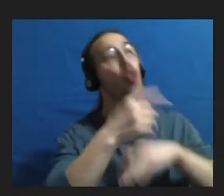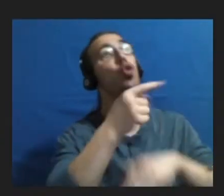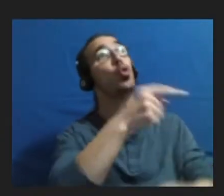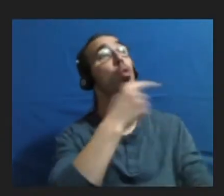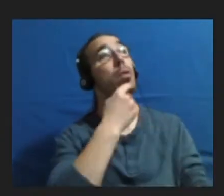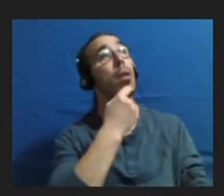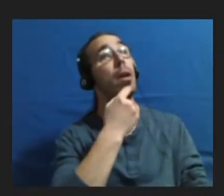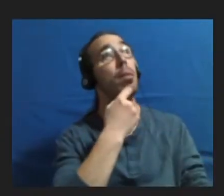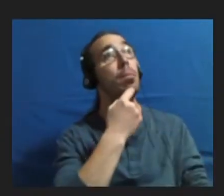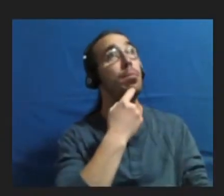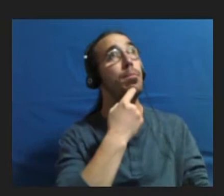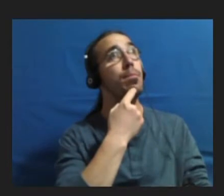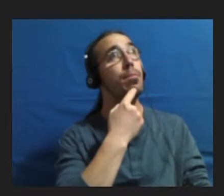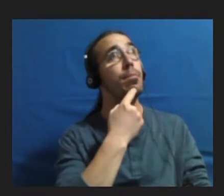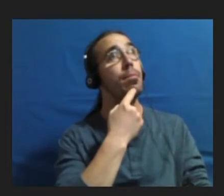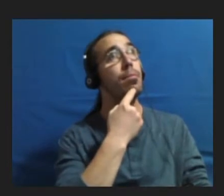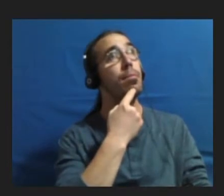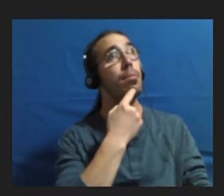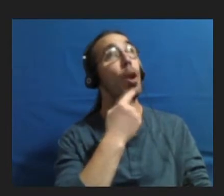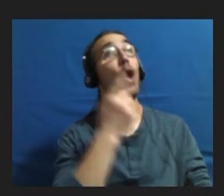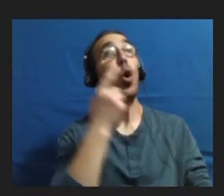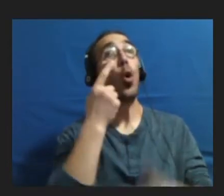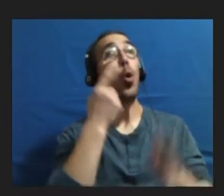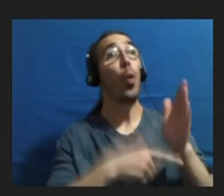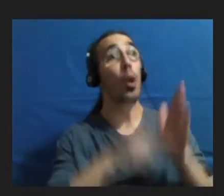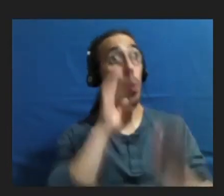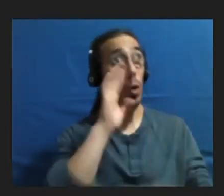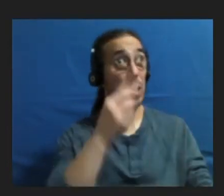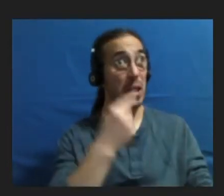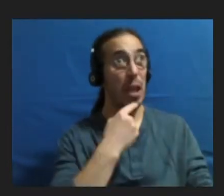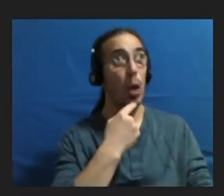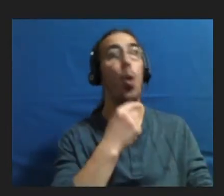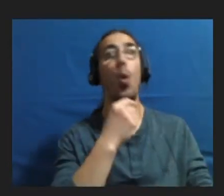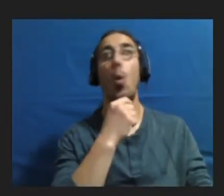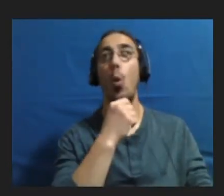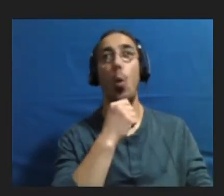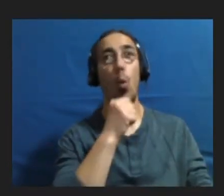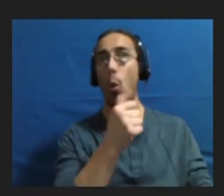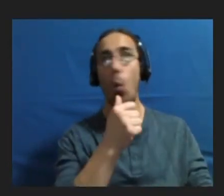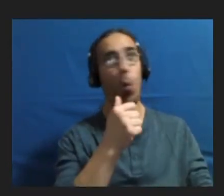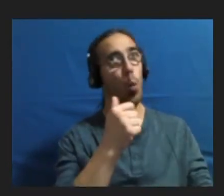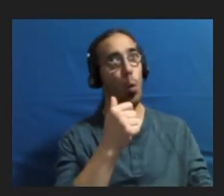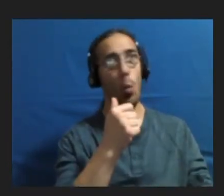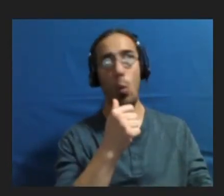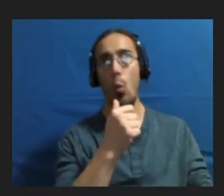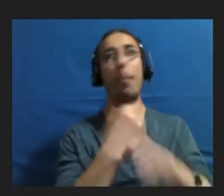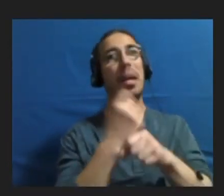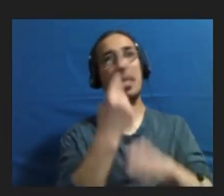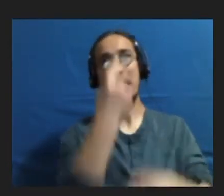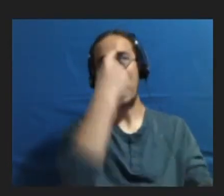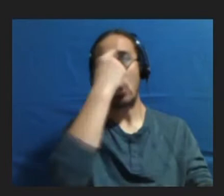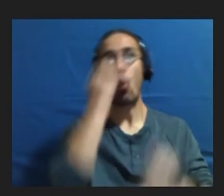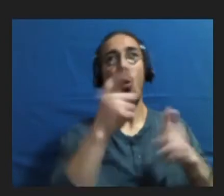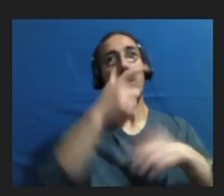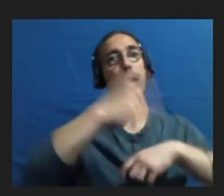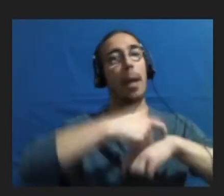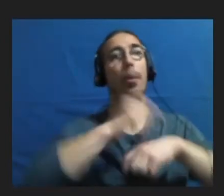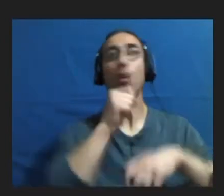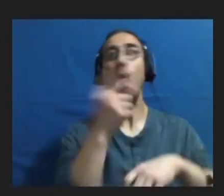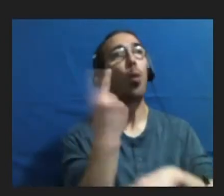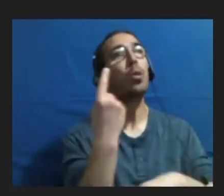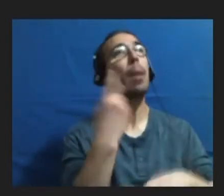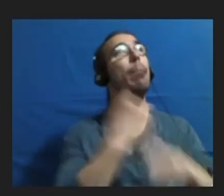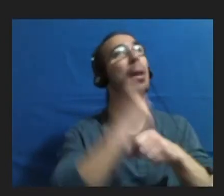me, what I'm going to say is not going to make sense all the time because I don't always make sense. And I told you,